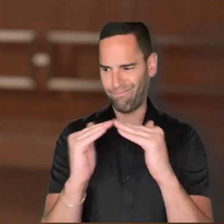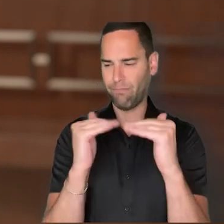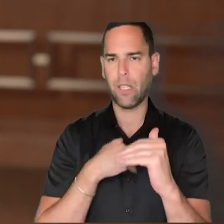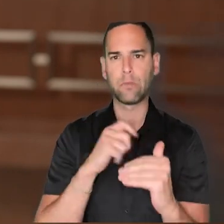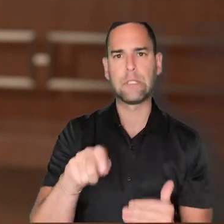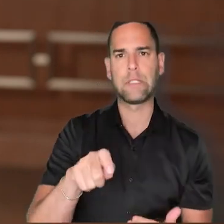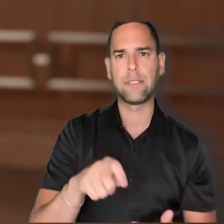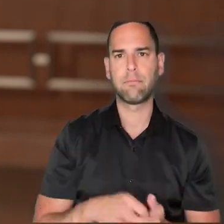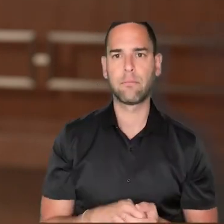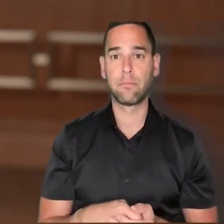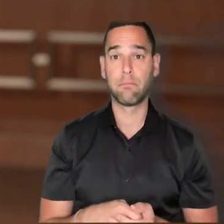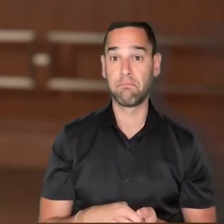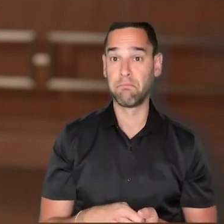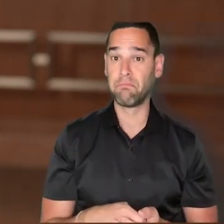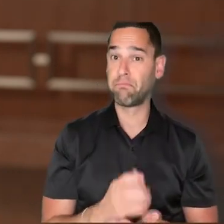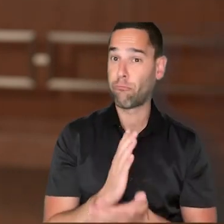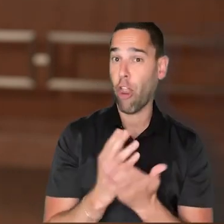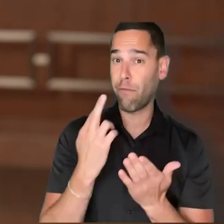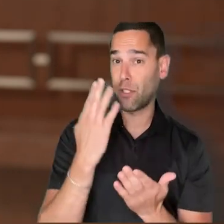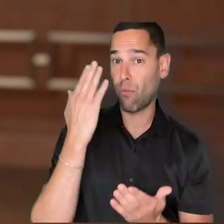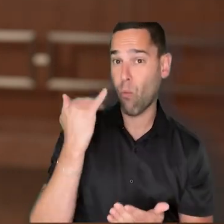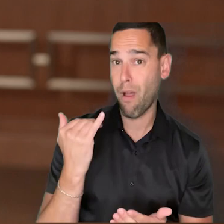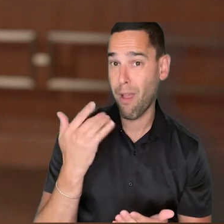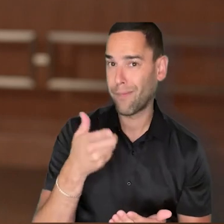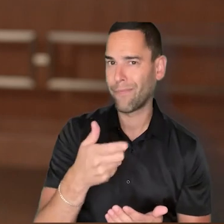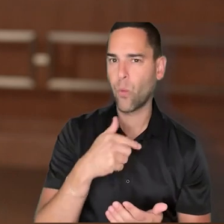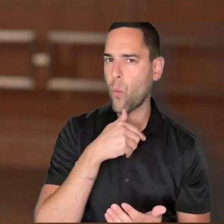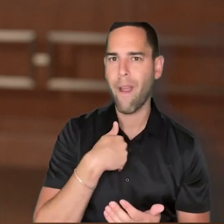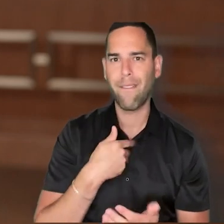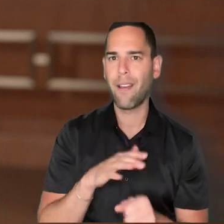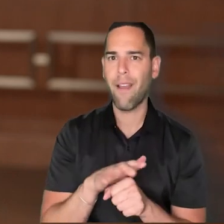to. And I think that's partly driven